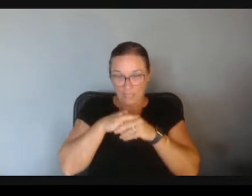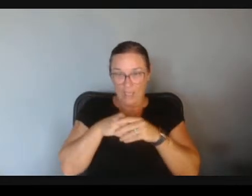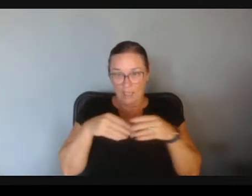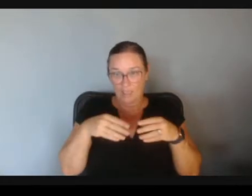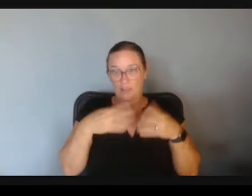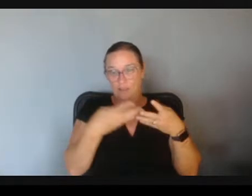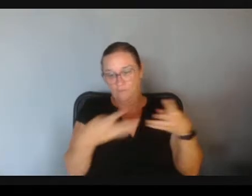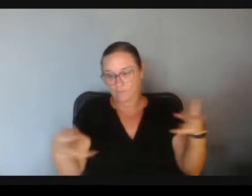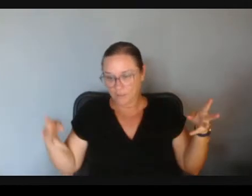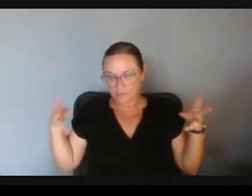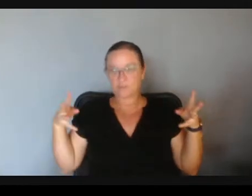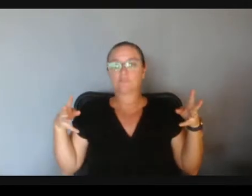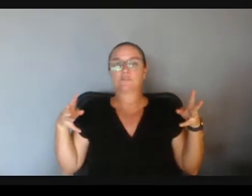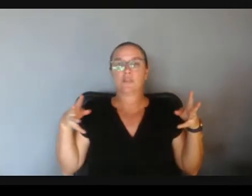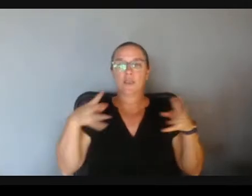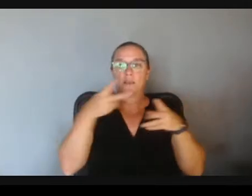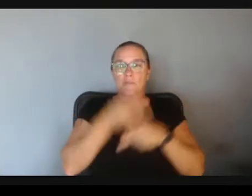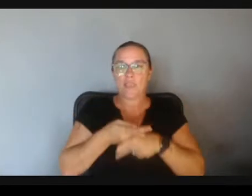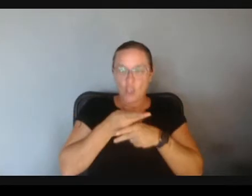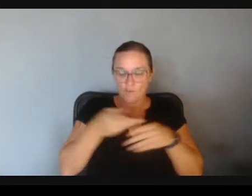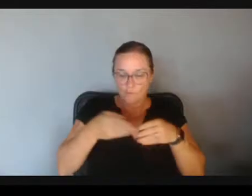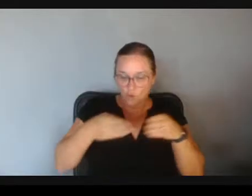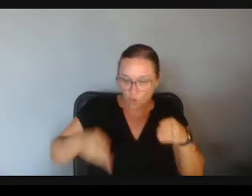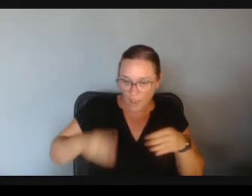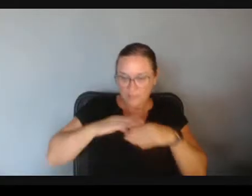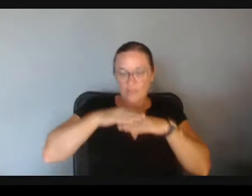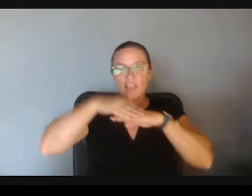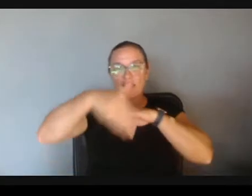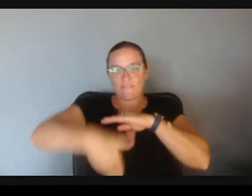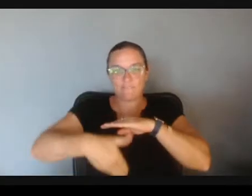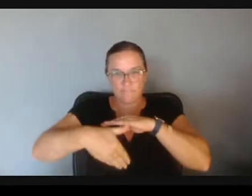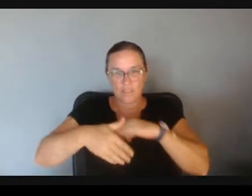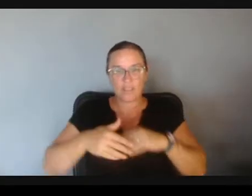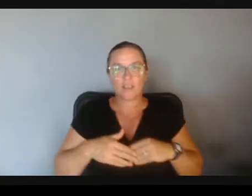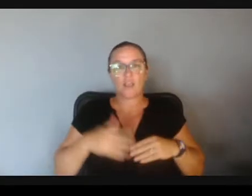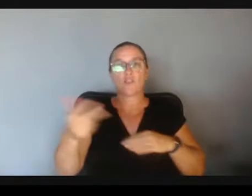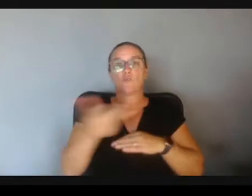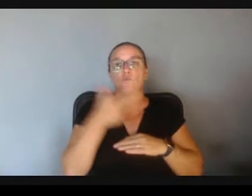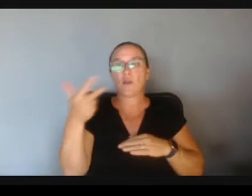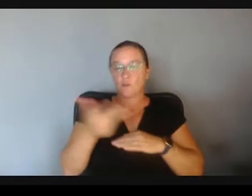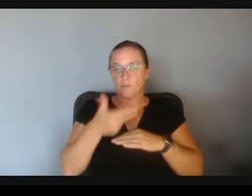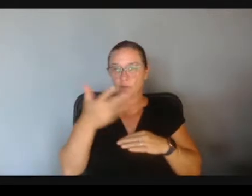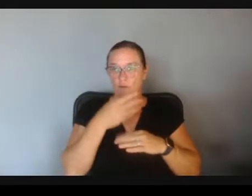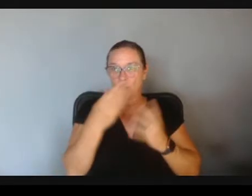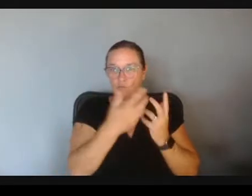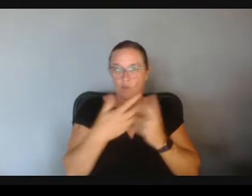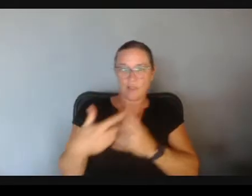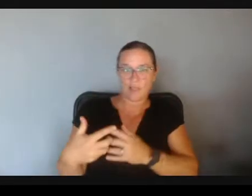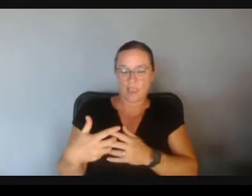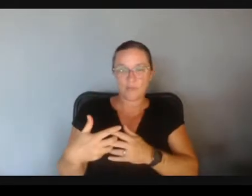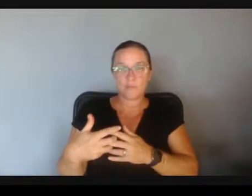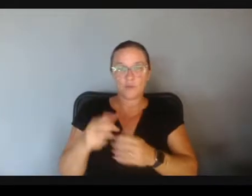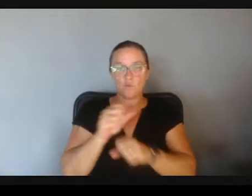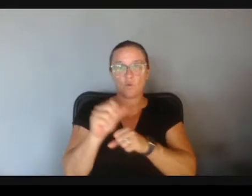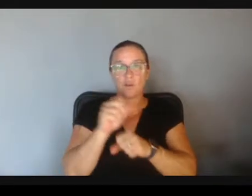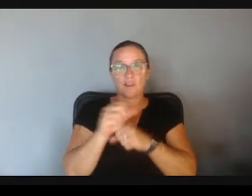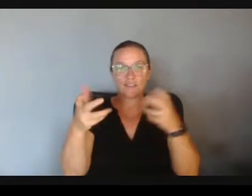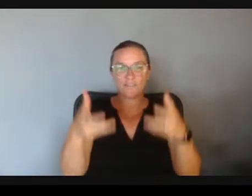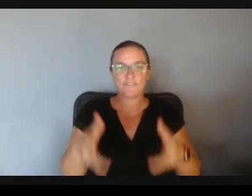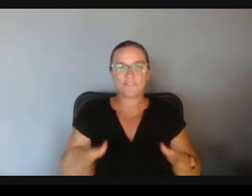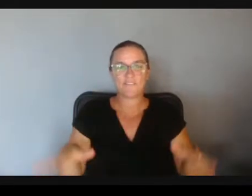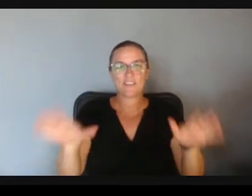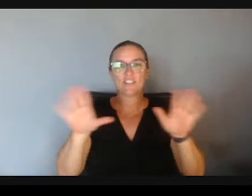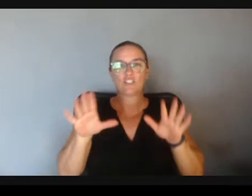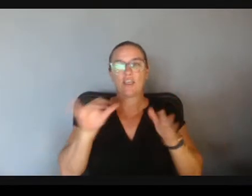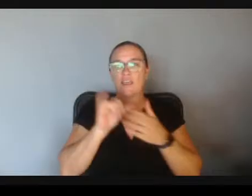and cliffs while you're up there. The roundabout and realignment work, well, the project is completed. The roundabout is